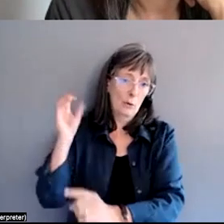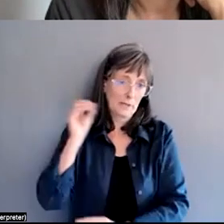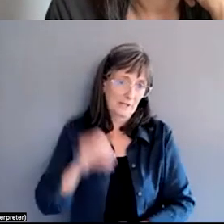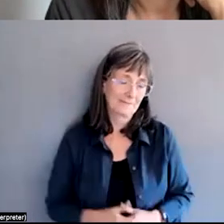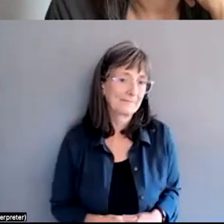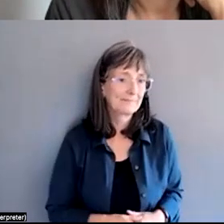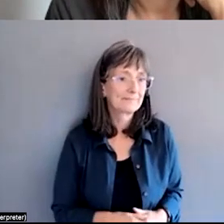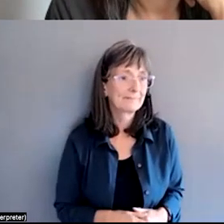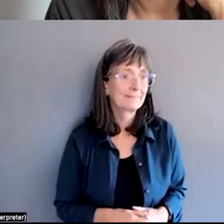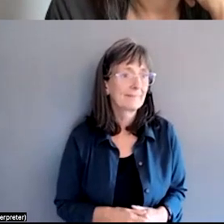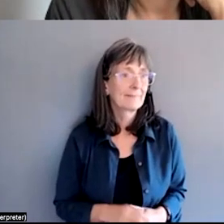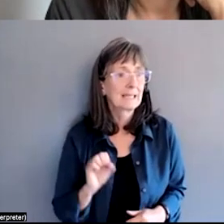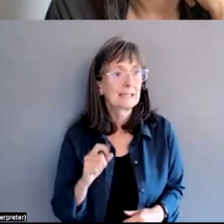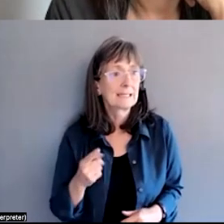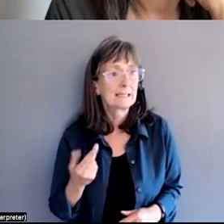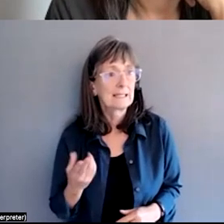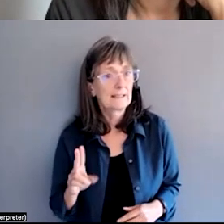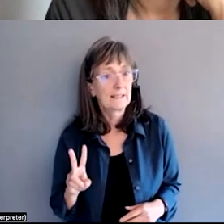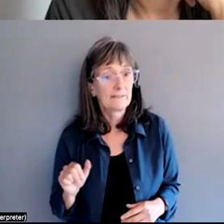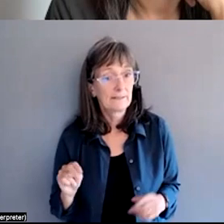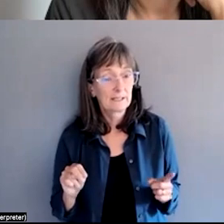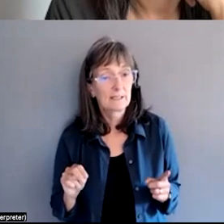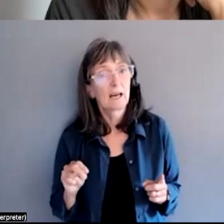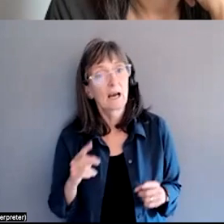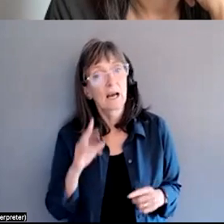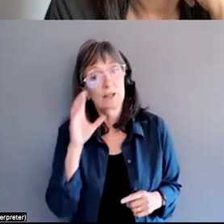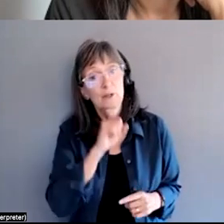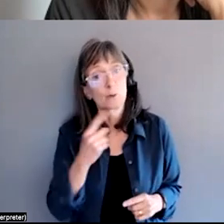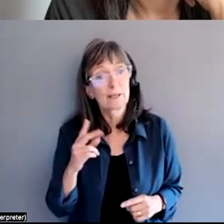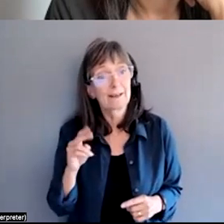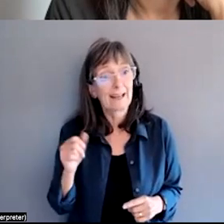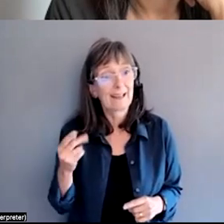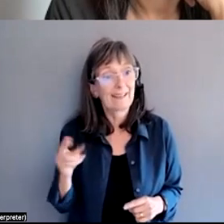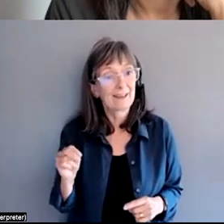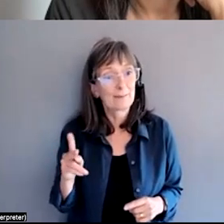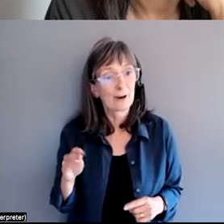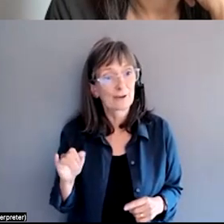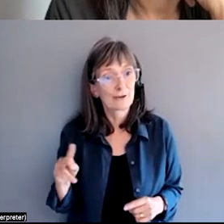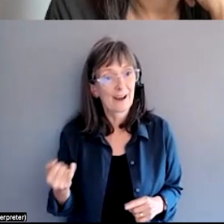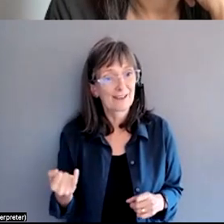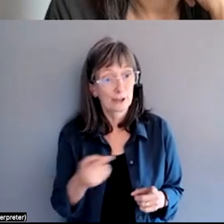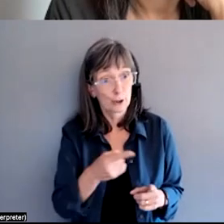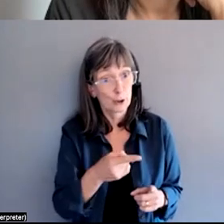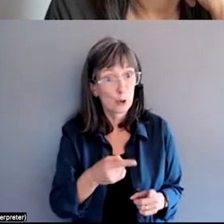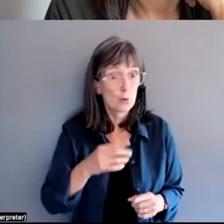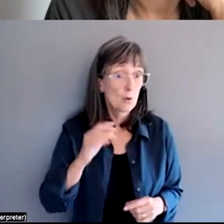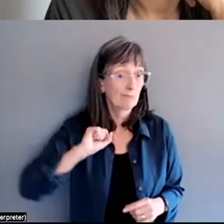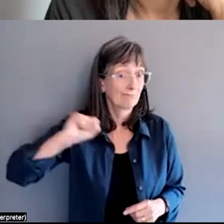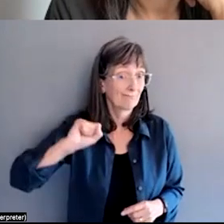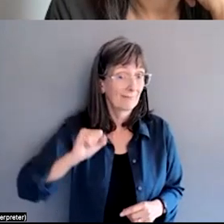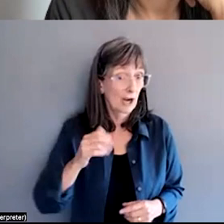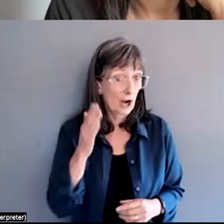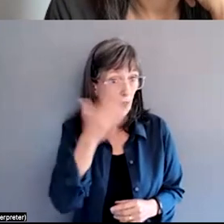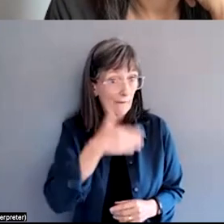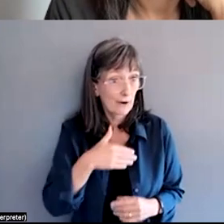And I imagine one of those voices is Nathan Maharaj from Kobo. Have you ever pushed back on a cover? Not